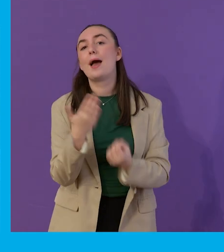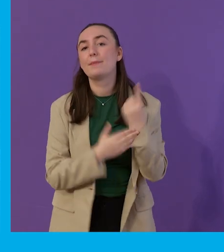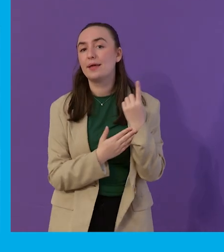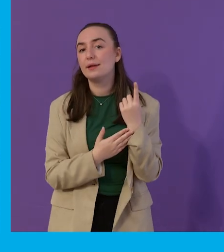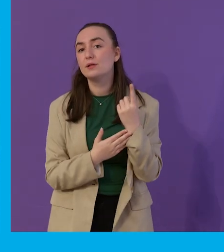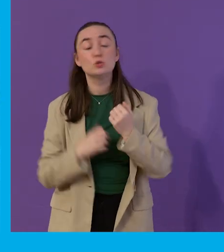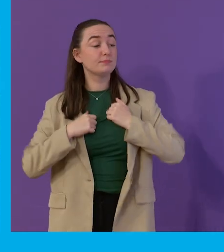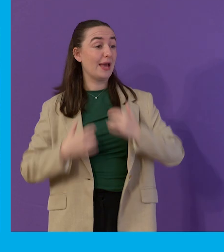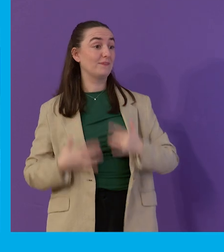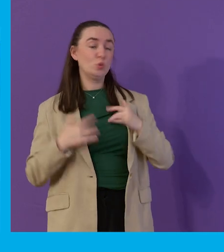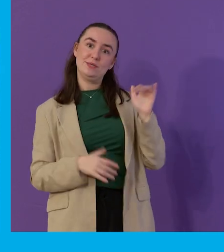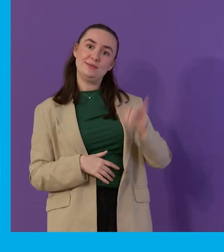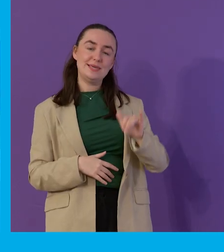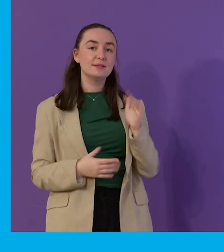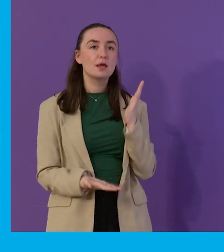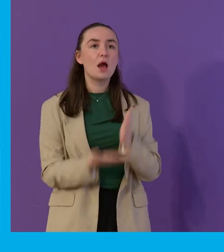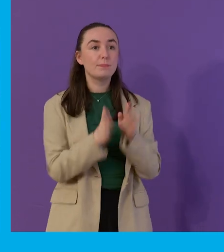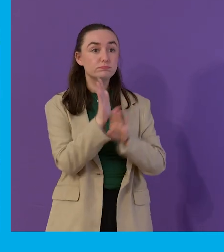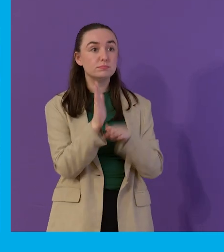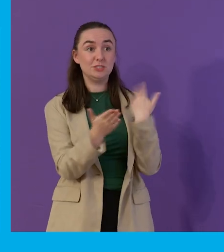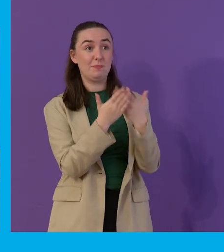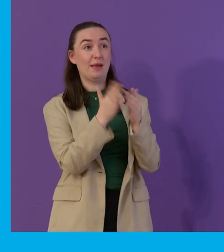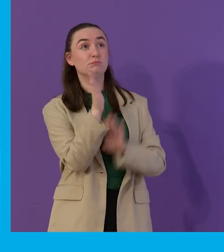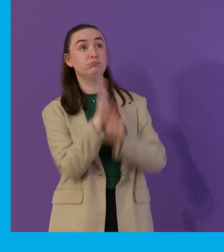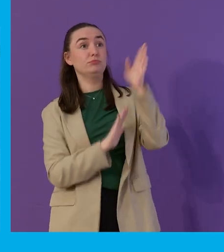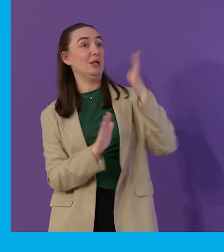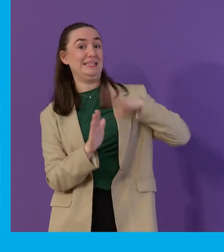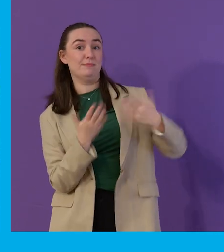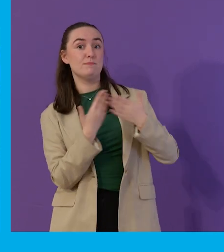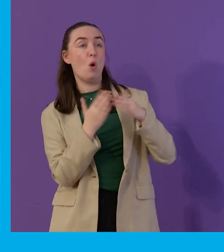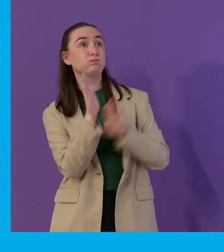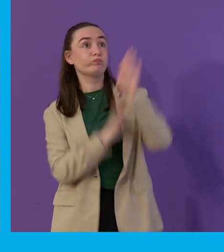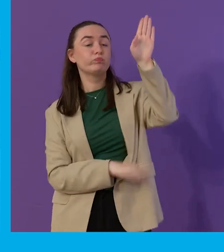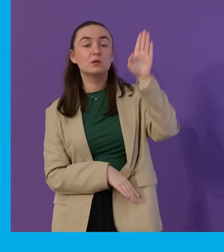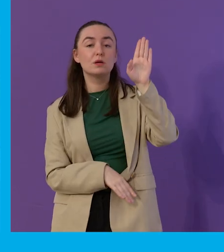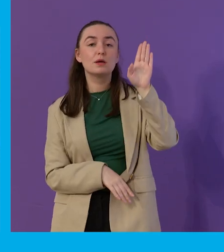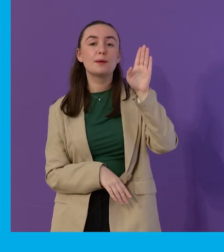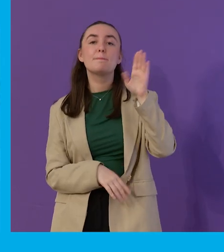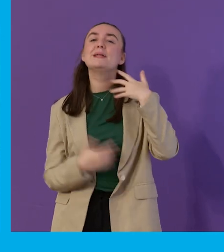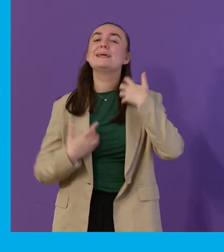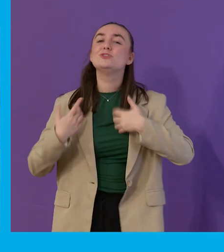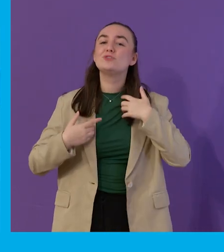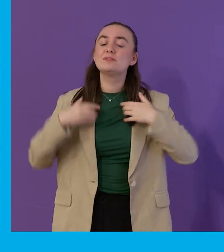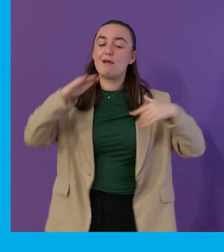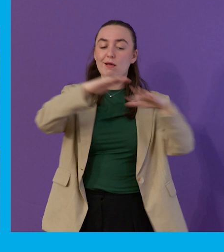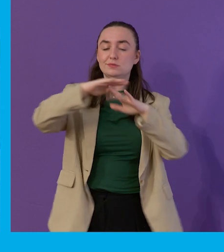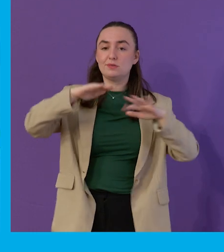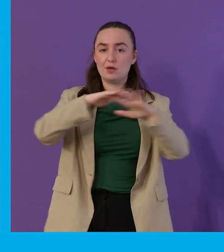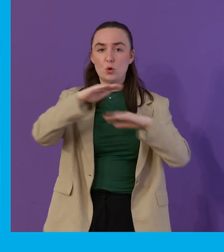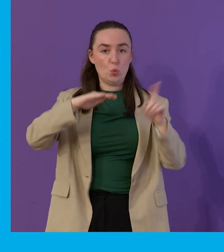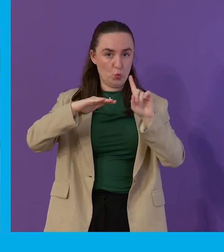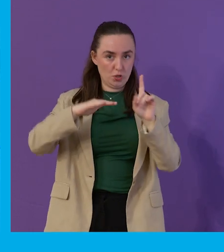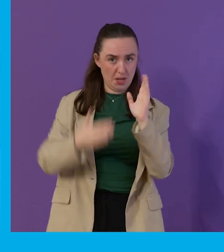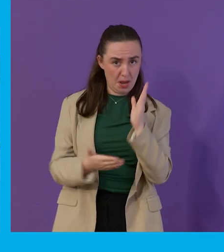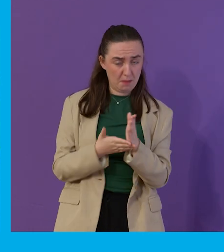I sit, yes, it is true we are seeing a rise in demand. I think there is really interesting insight to dig into that sits below that, though, in terms of what is